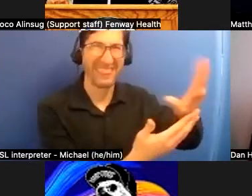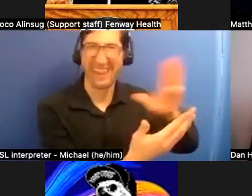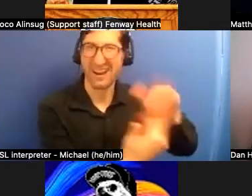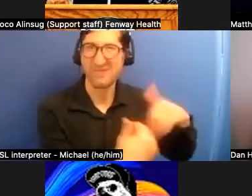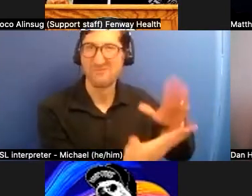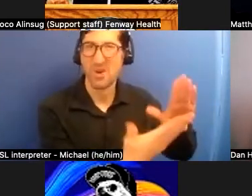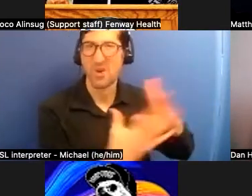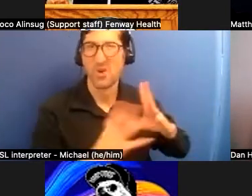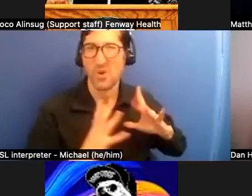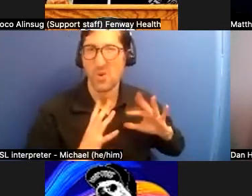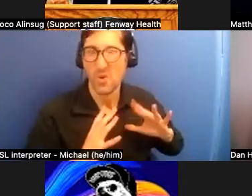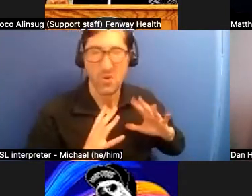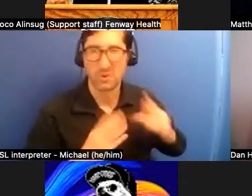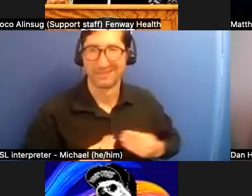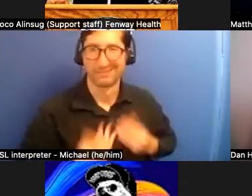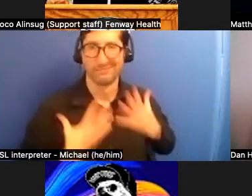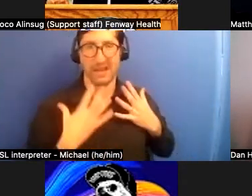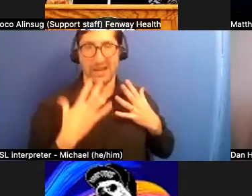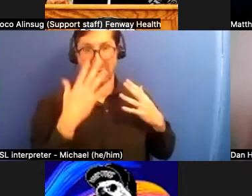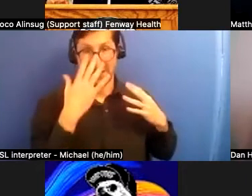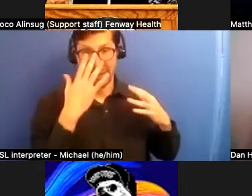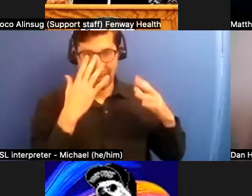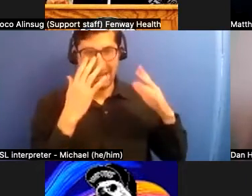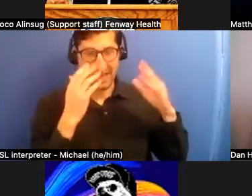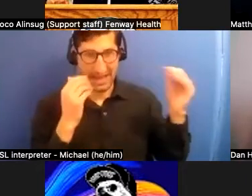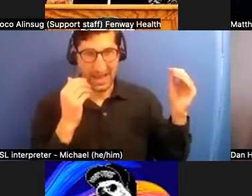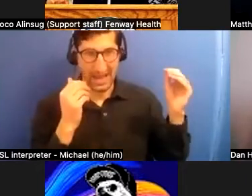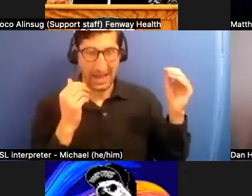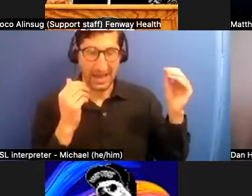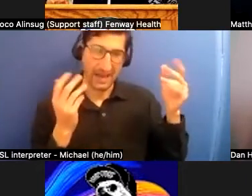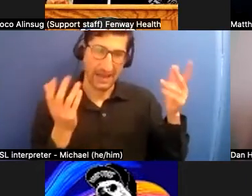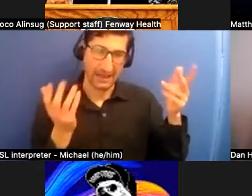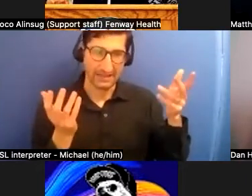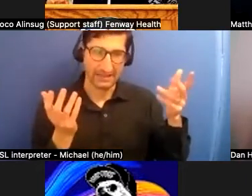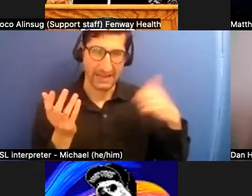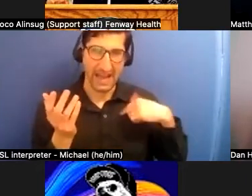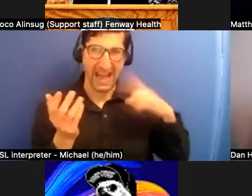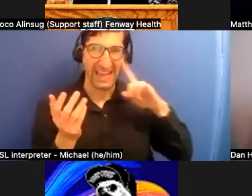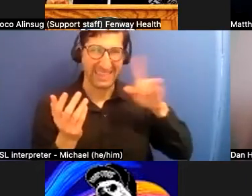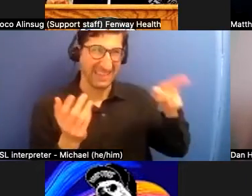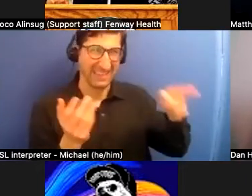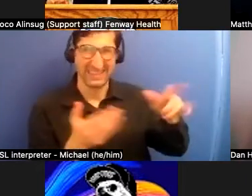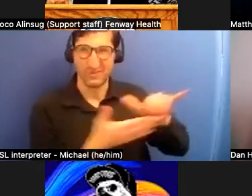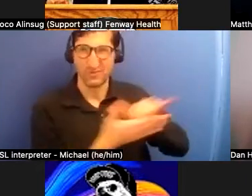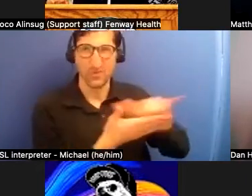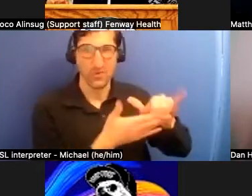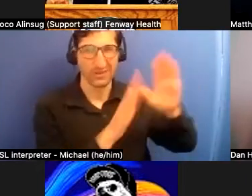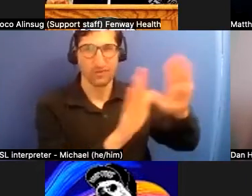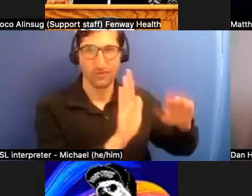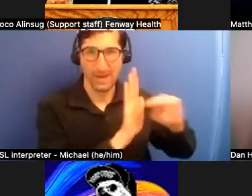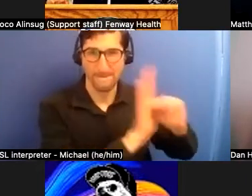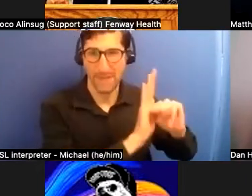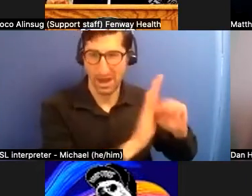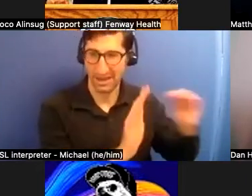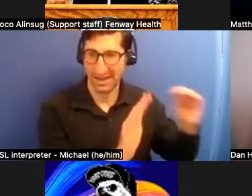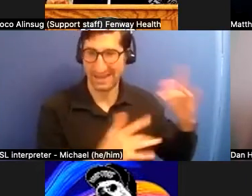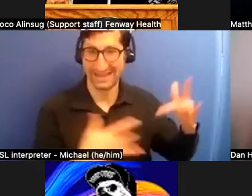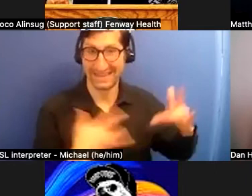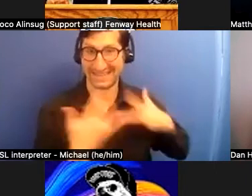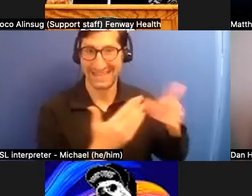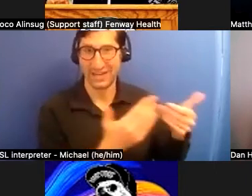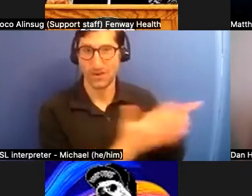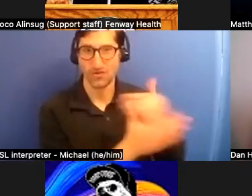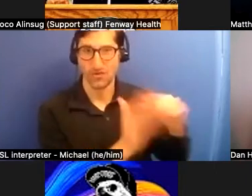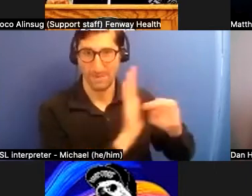truly inspiring. So I think they offer a great model and an exciting new model to